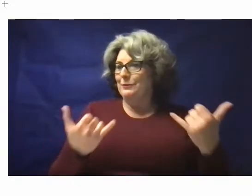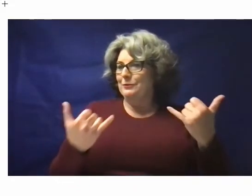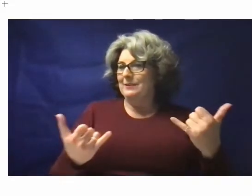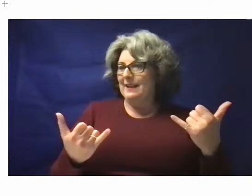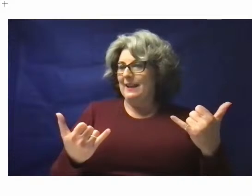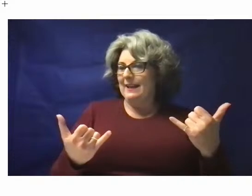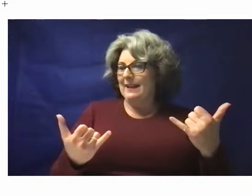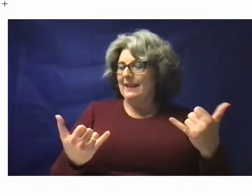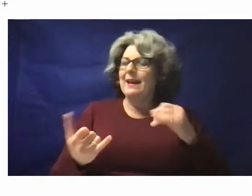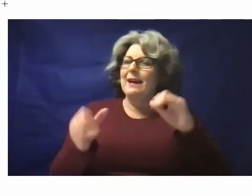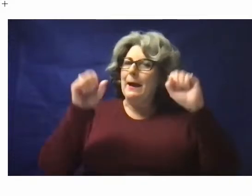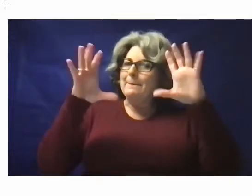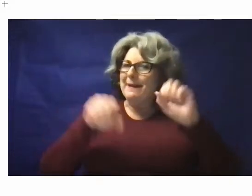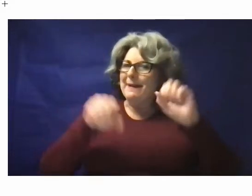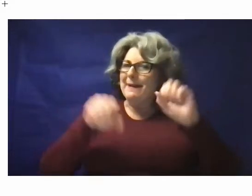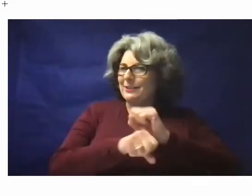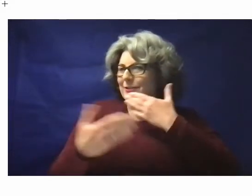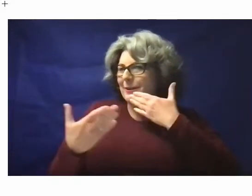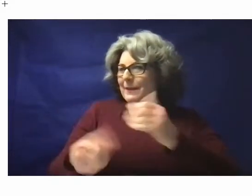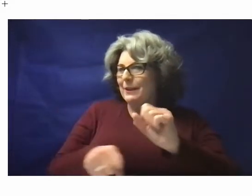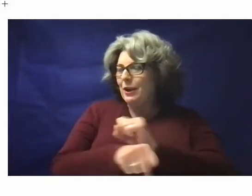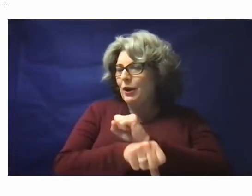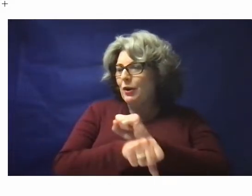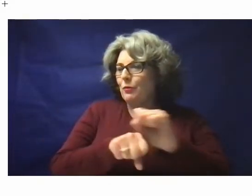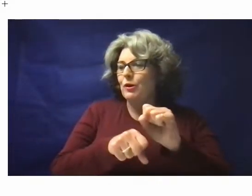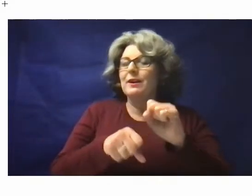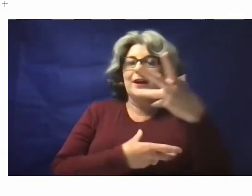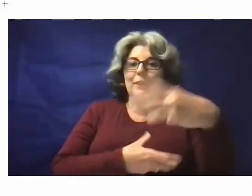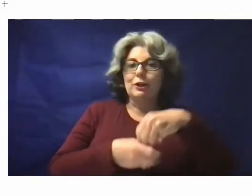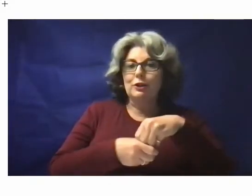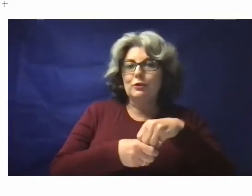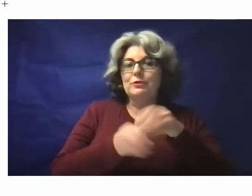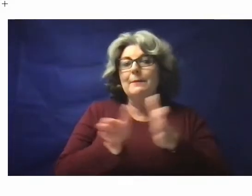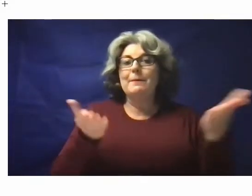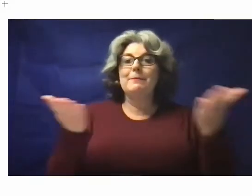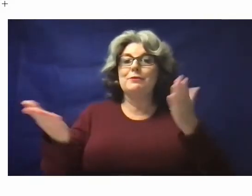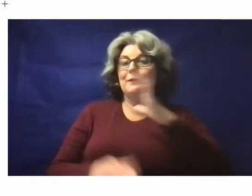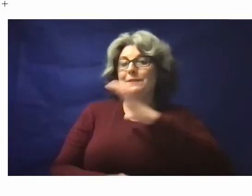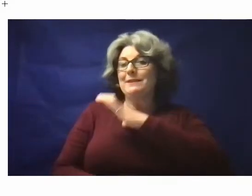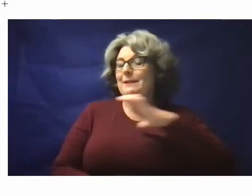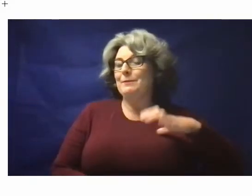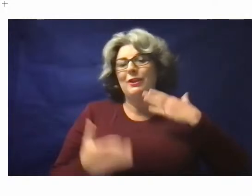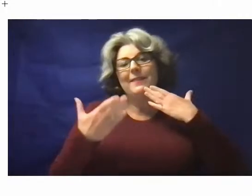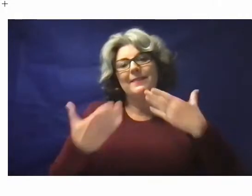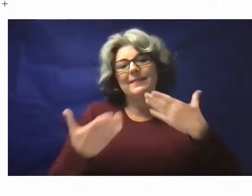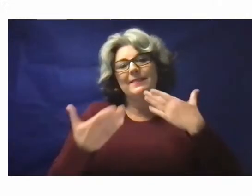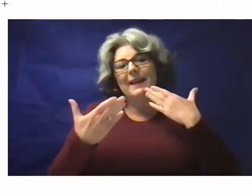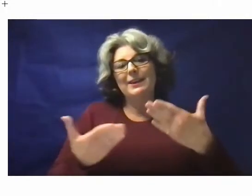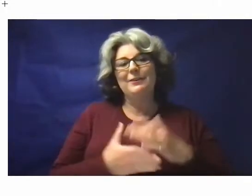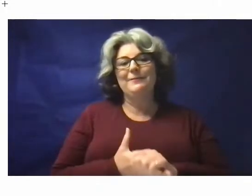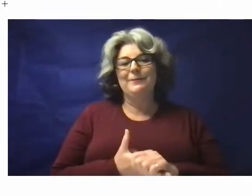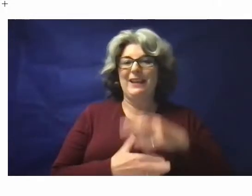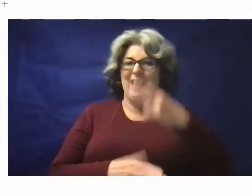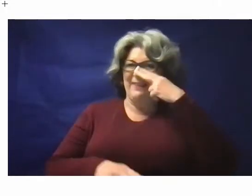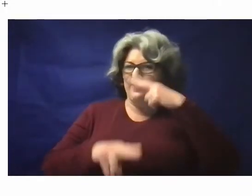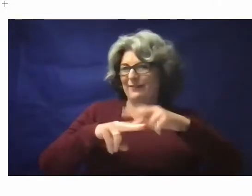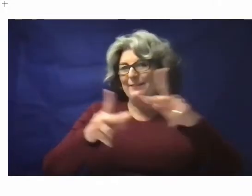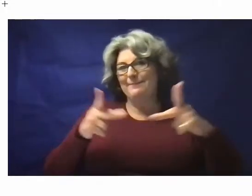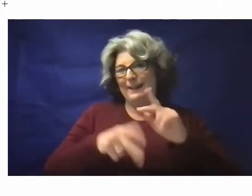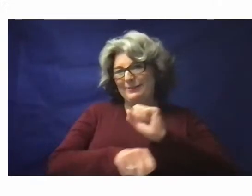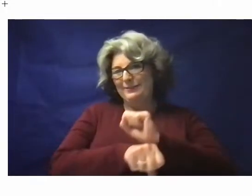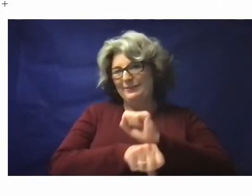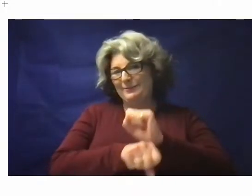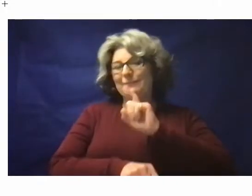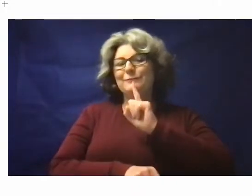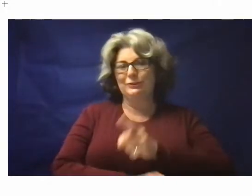amazing job working on diversity and inclusion and public service commission. We do have a fun place to work for, that is for sure.